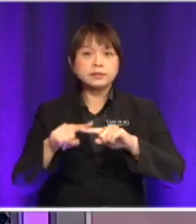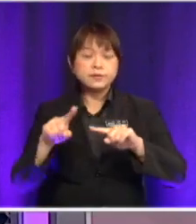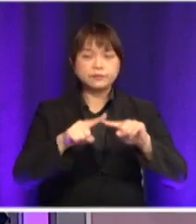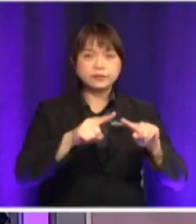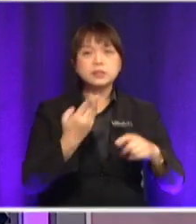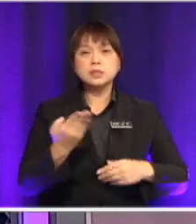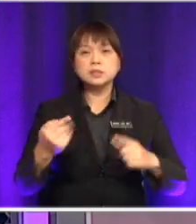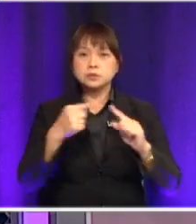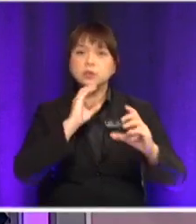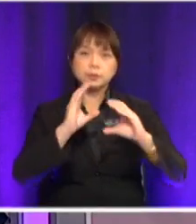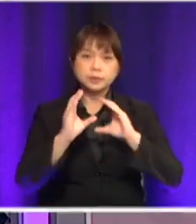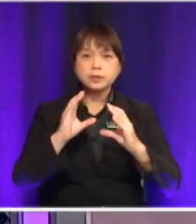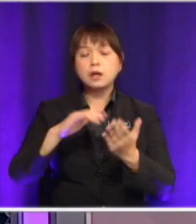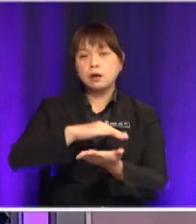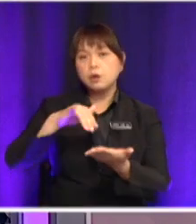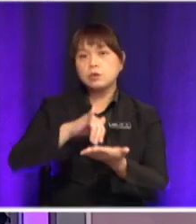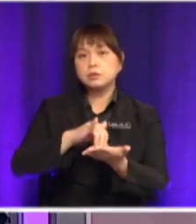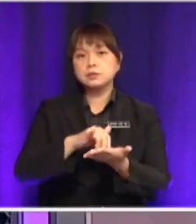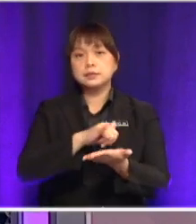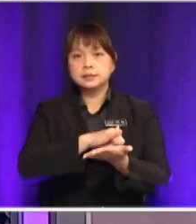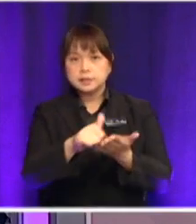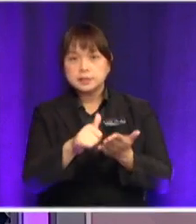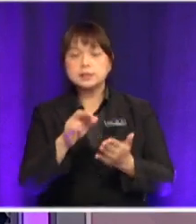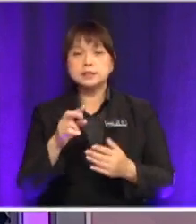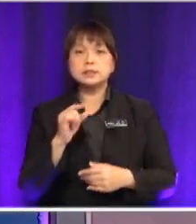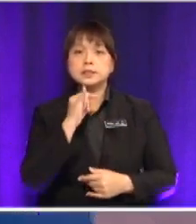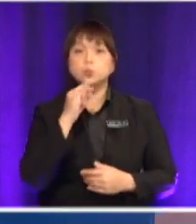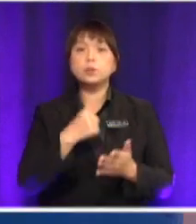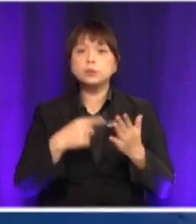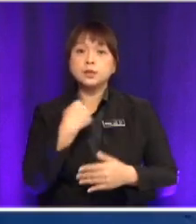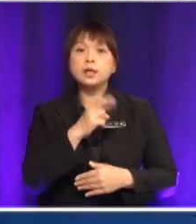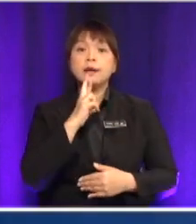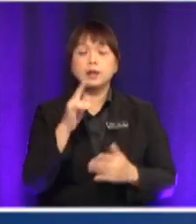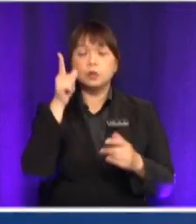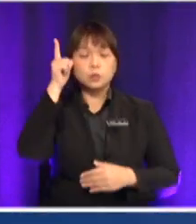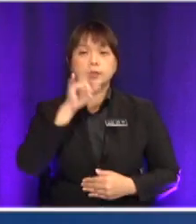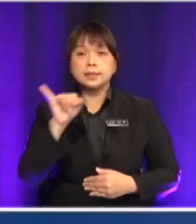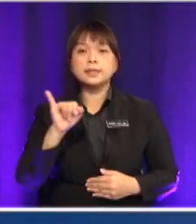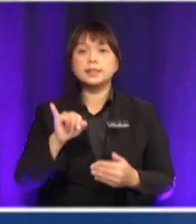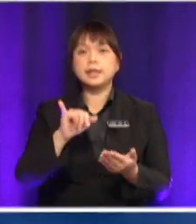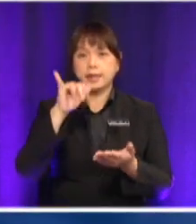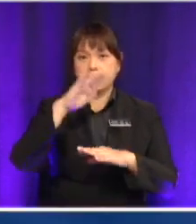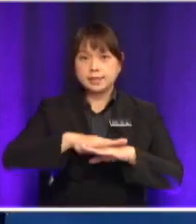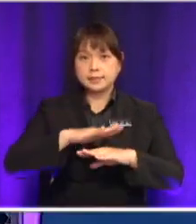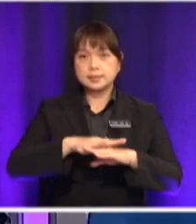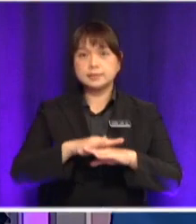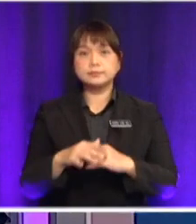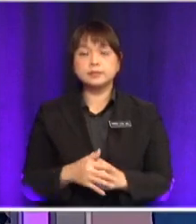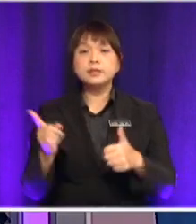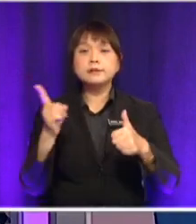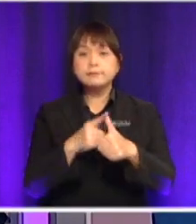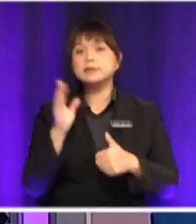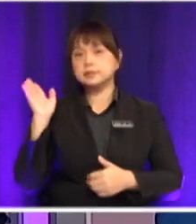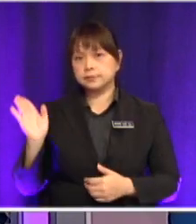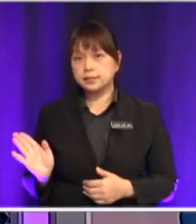these are all the things that we are going to be looking at, okay? All right. So let's begin with our very first slide of the day.